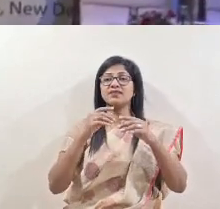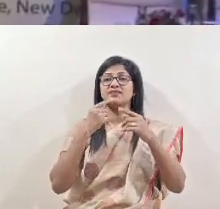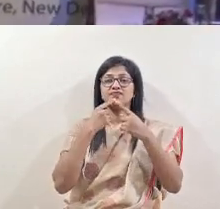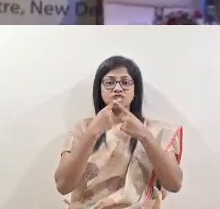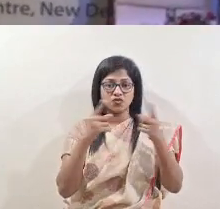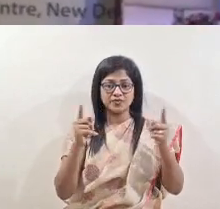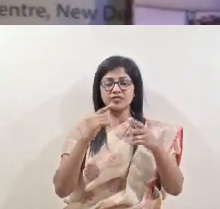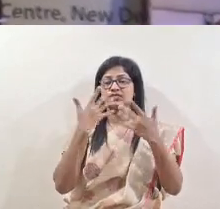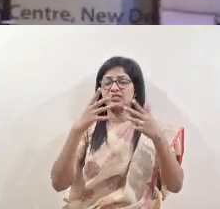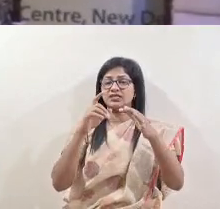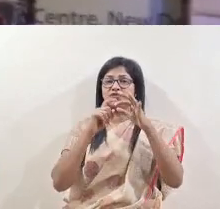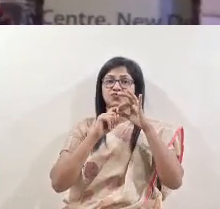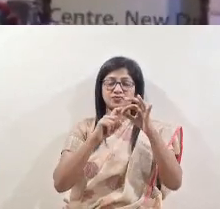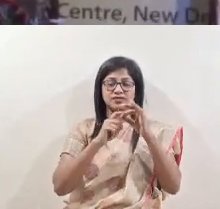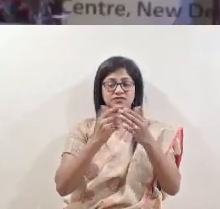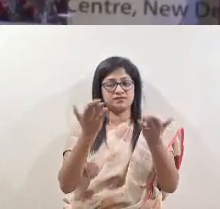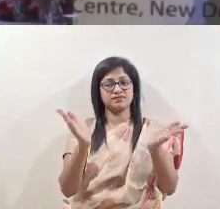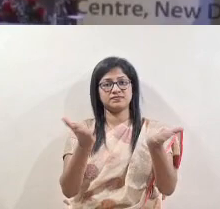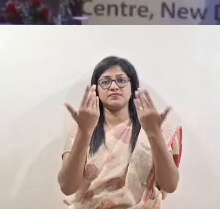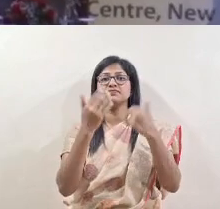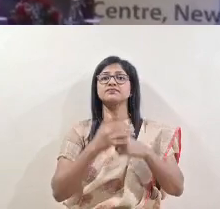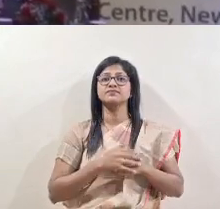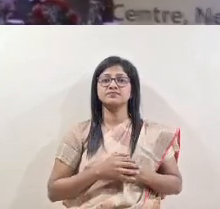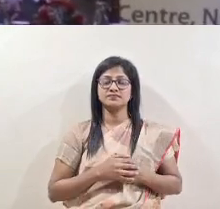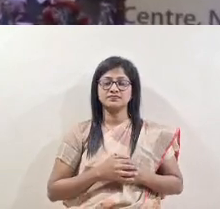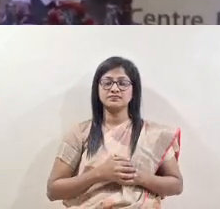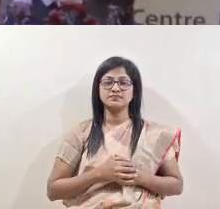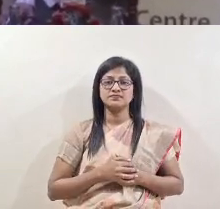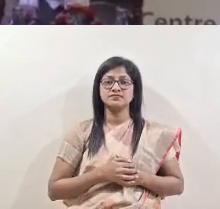any questions or suggestions, please.